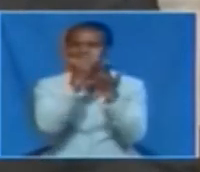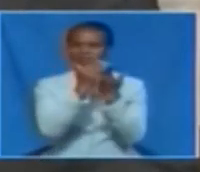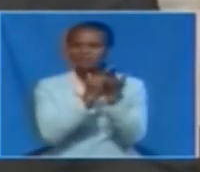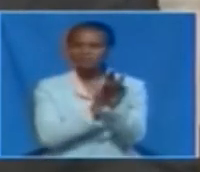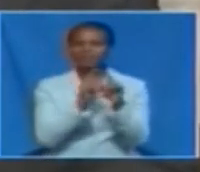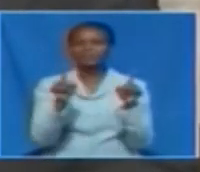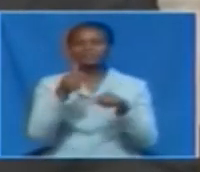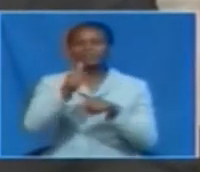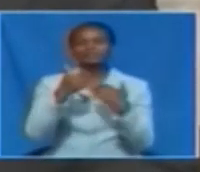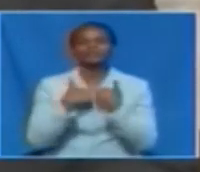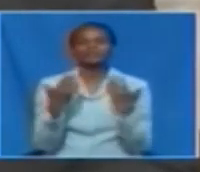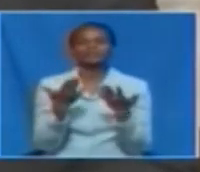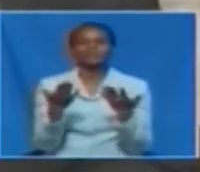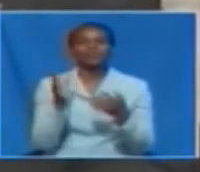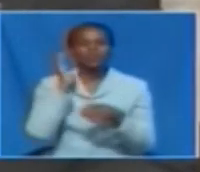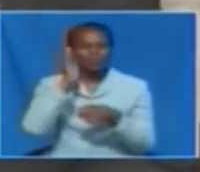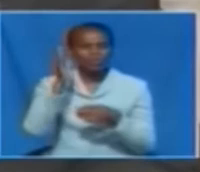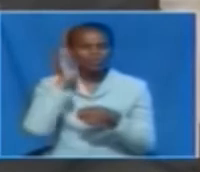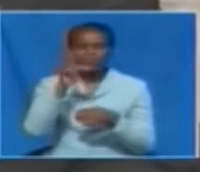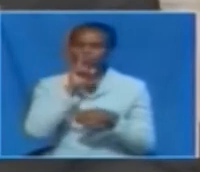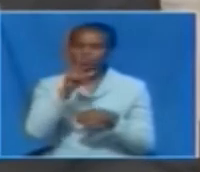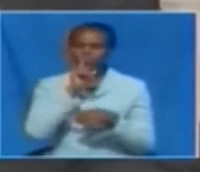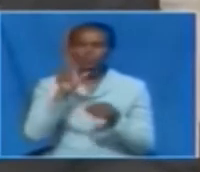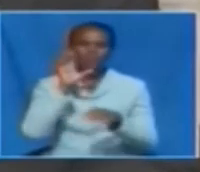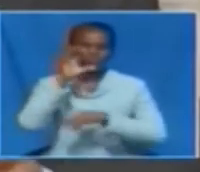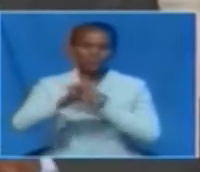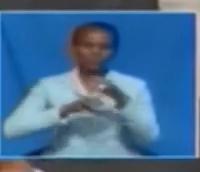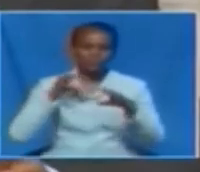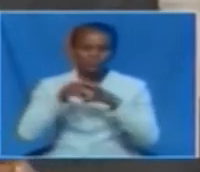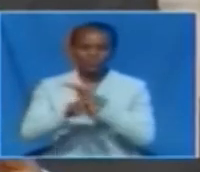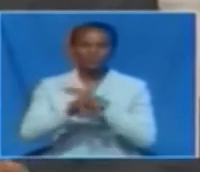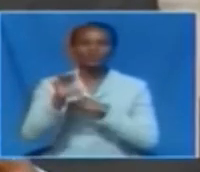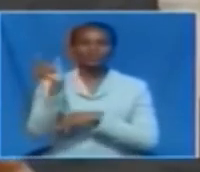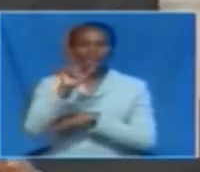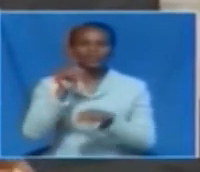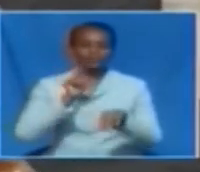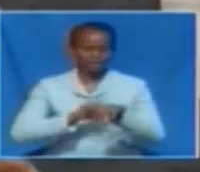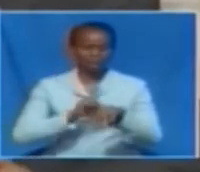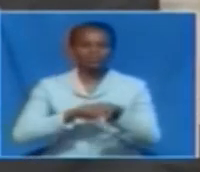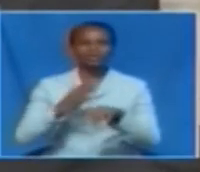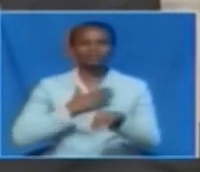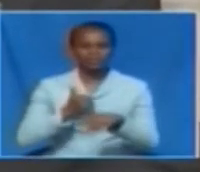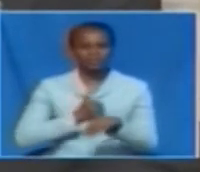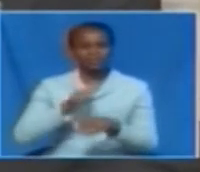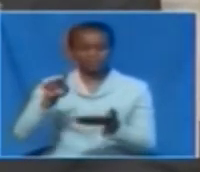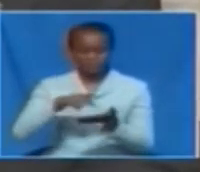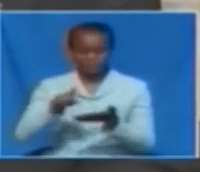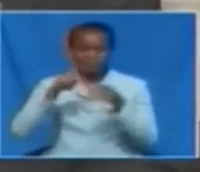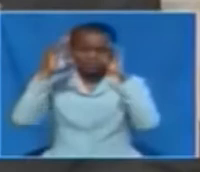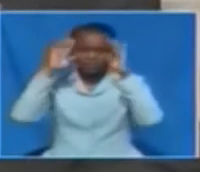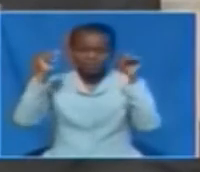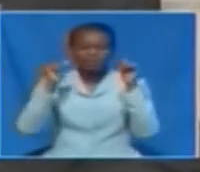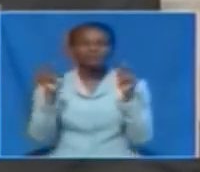all, that we're going to obliterate the Movement for Multi-Party Democracy. So the moment I took this party as president was the